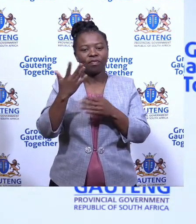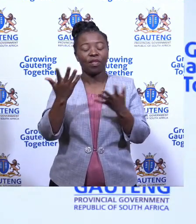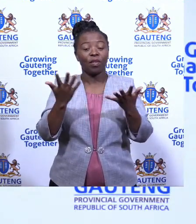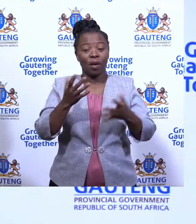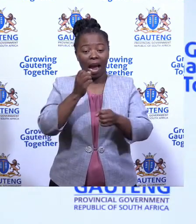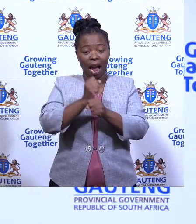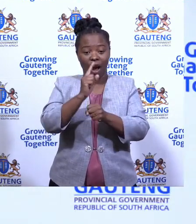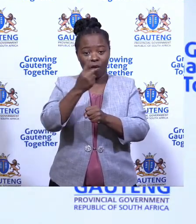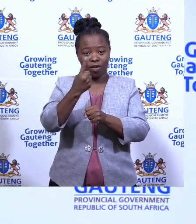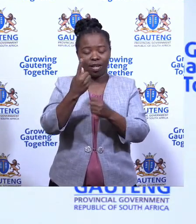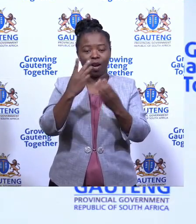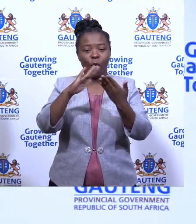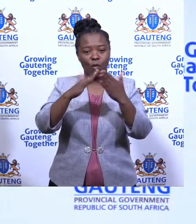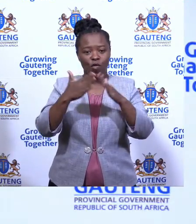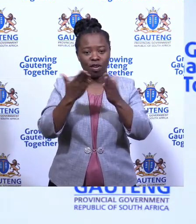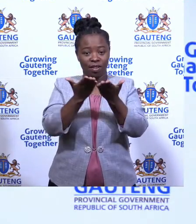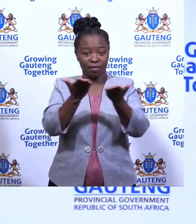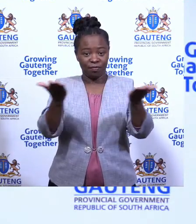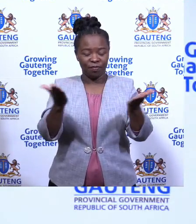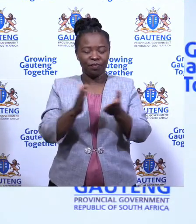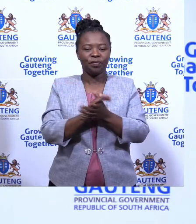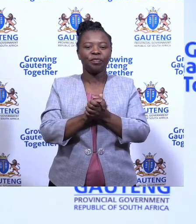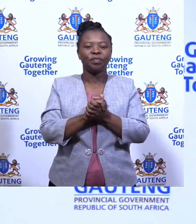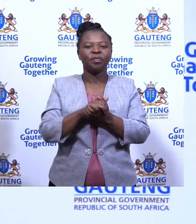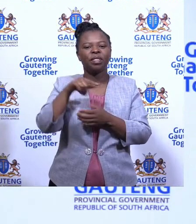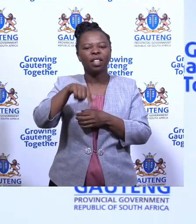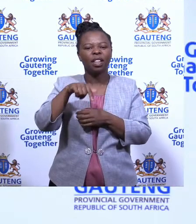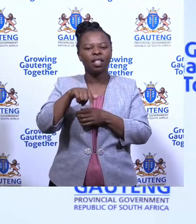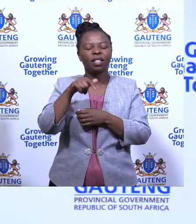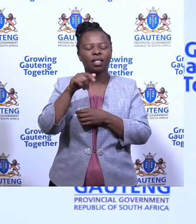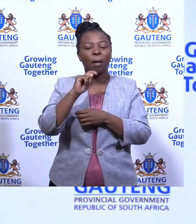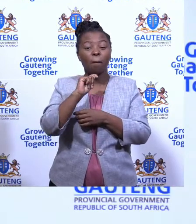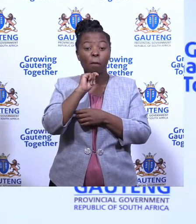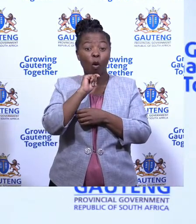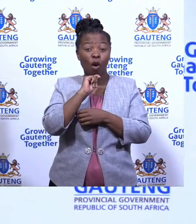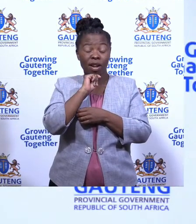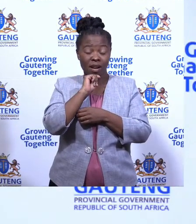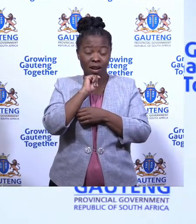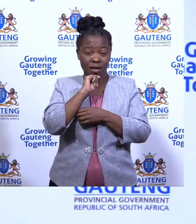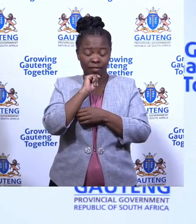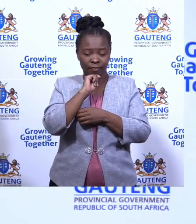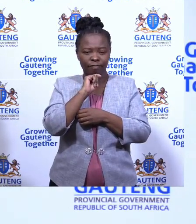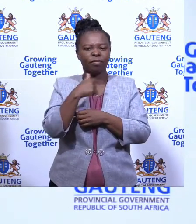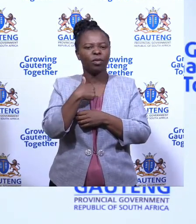Gauteng. This morning, we are doing our